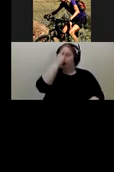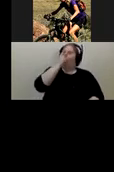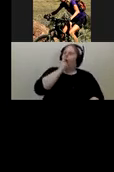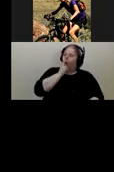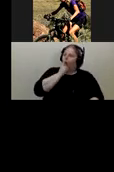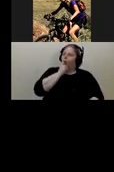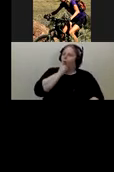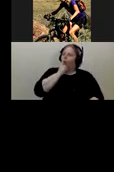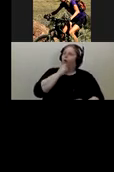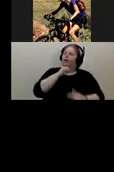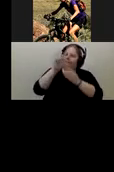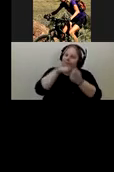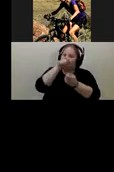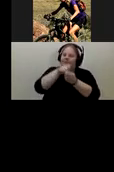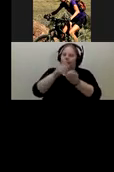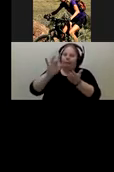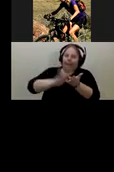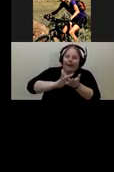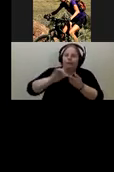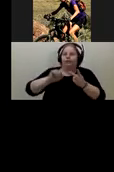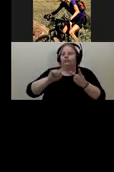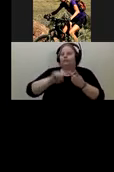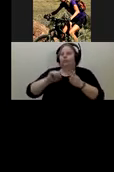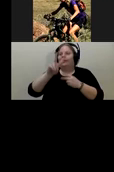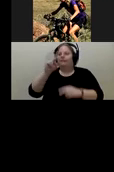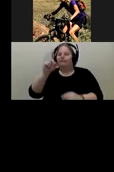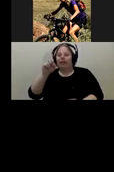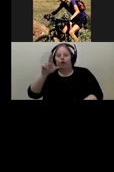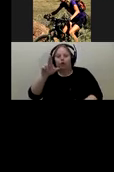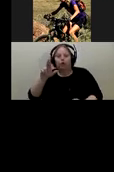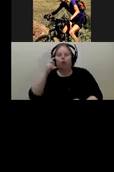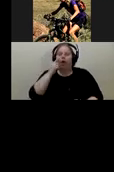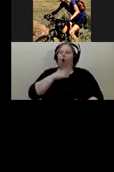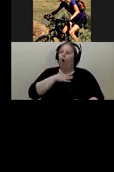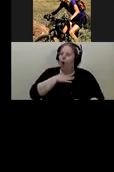particular medication, a particular vendor, if you want to think fondly